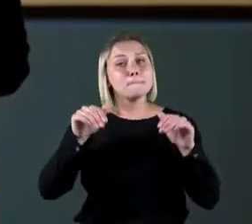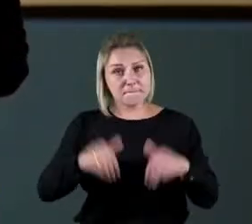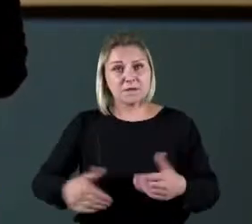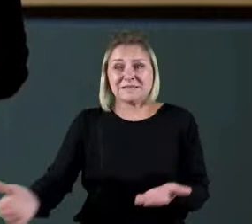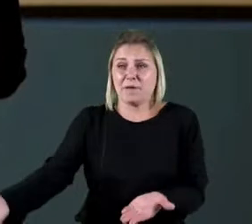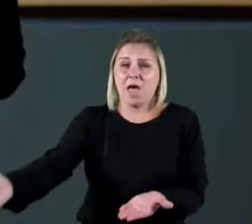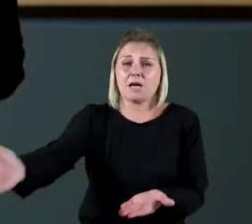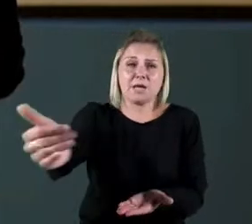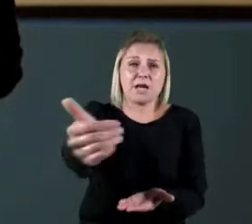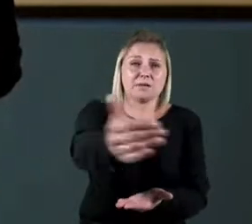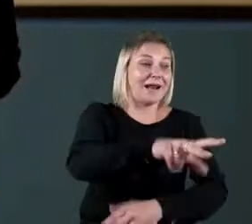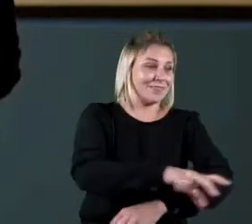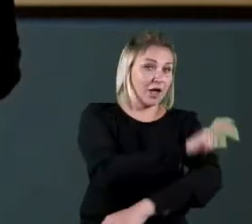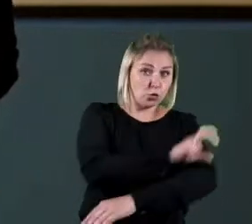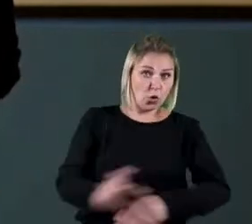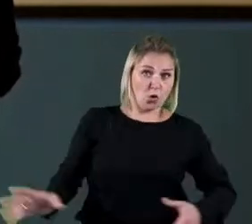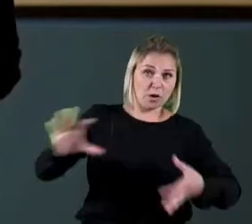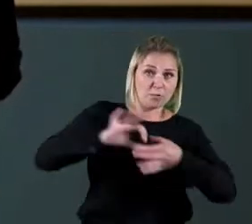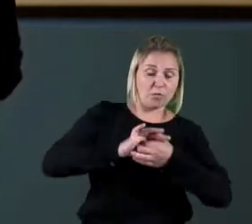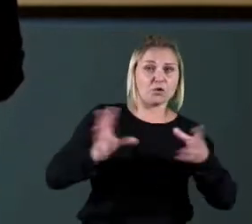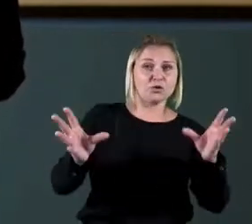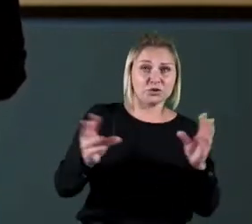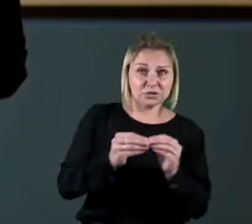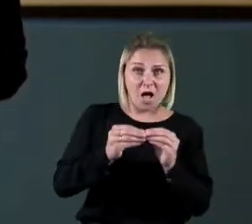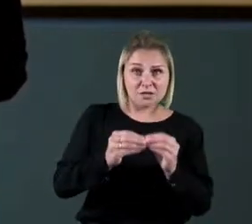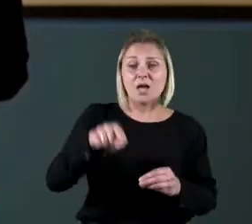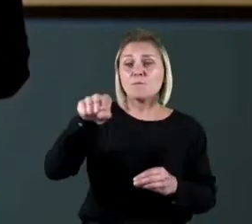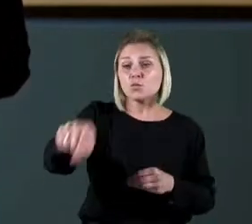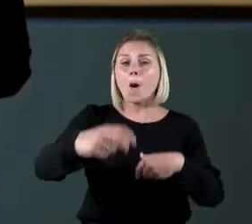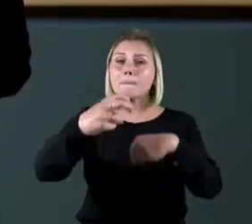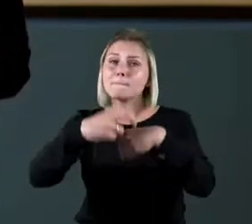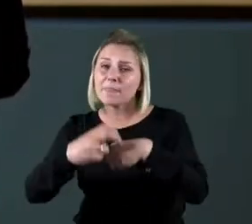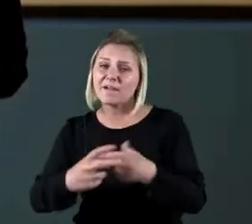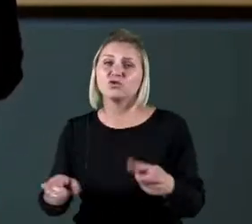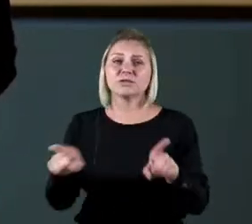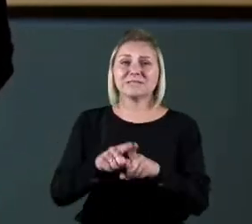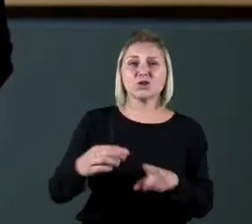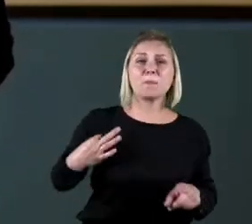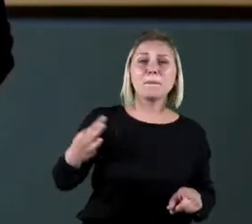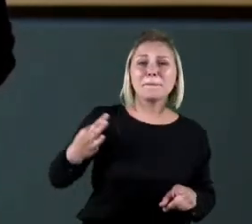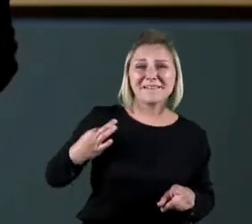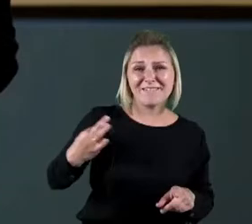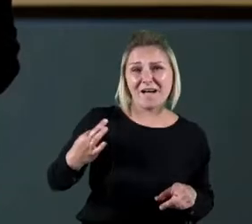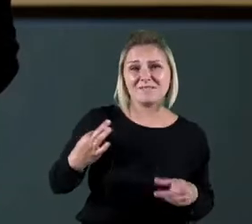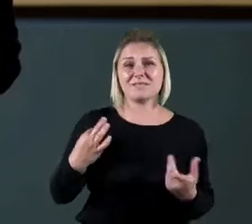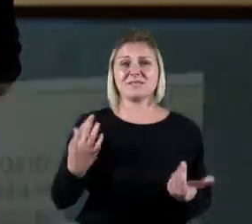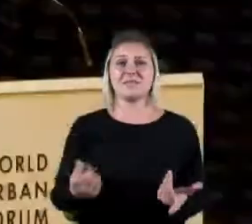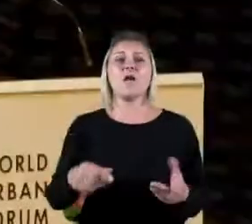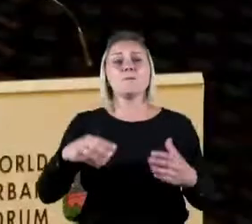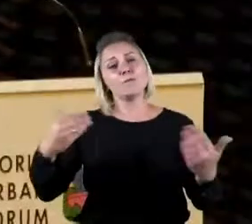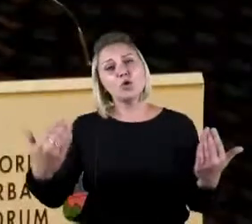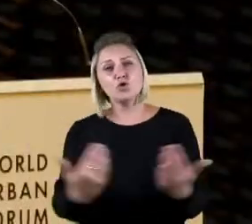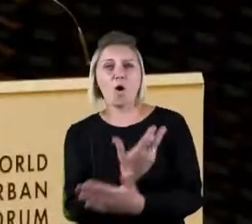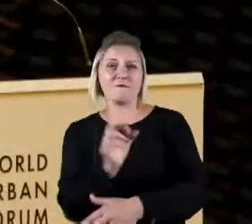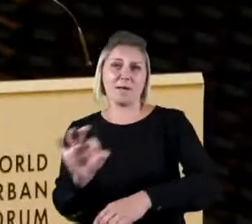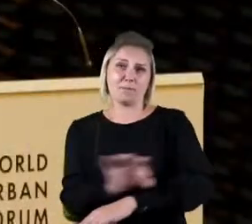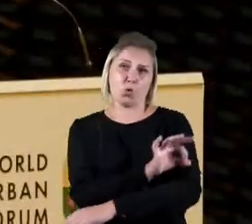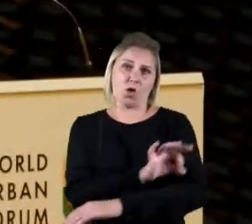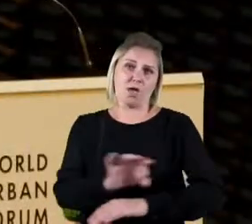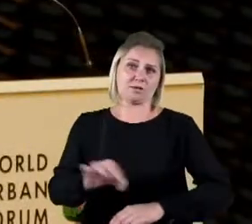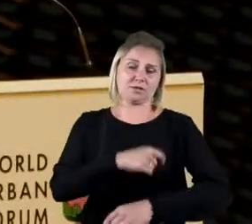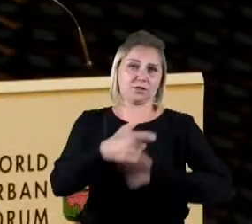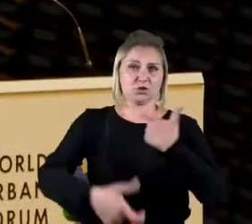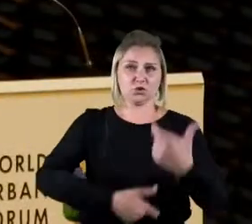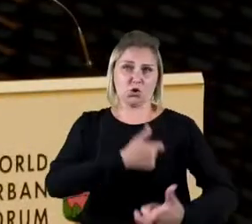digital technologies along the private sector and research sectors to develop use cases and pilot projects on these